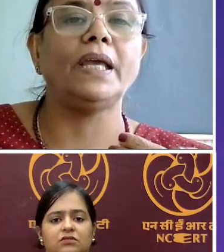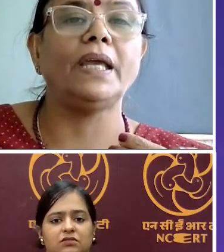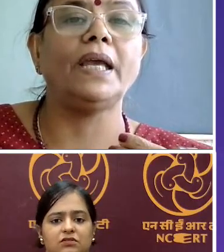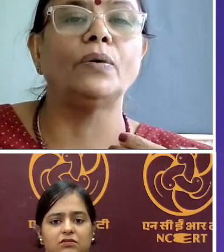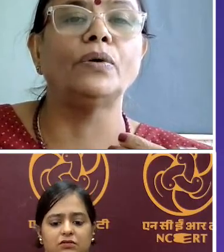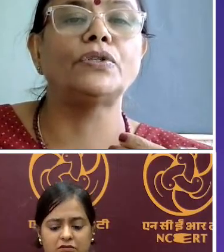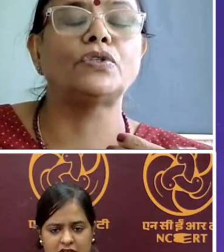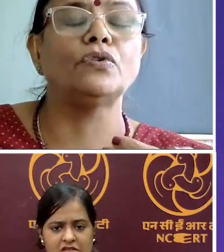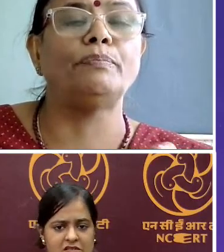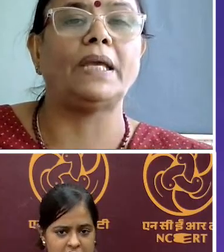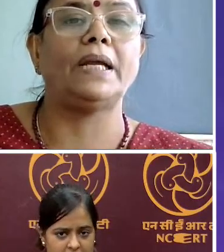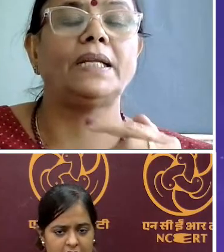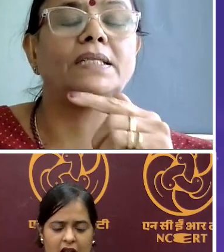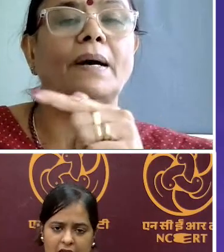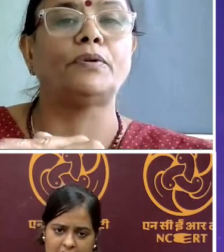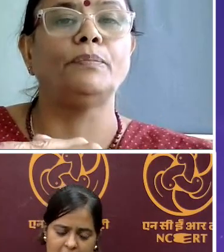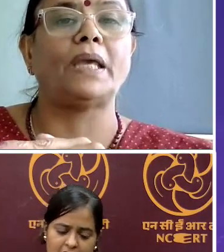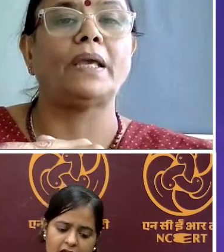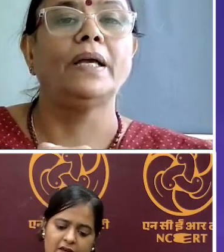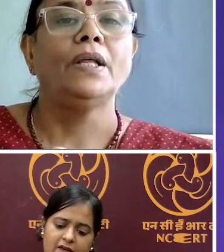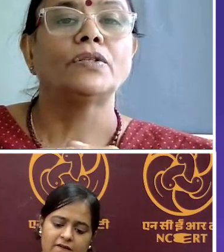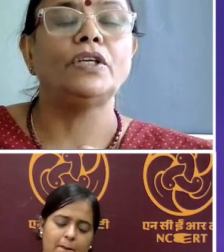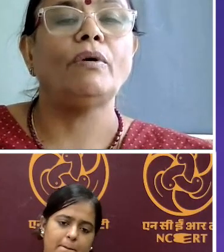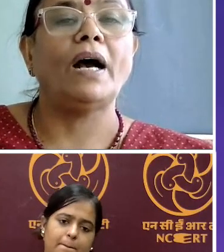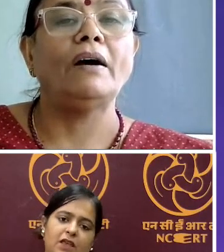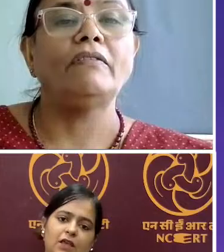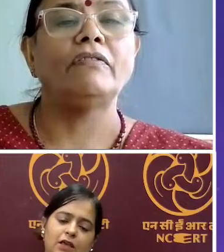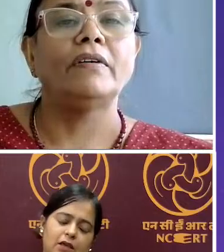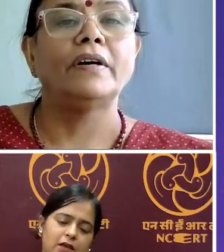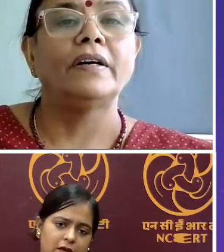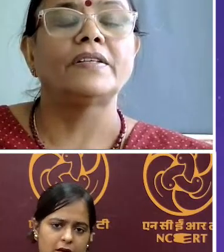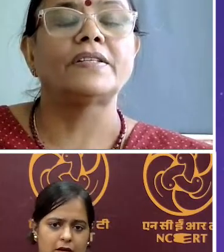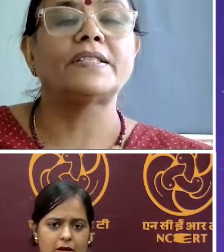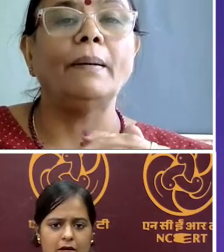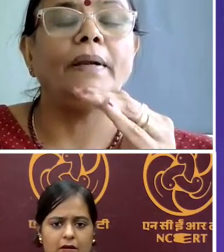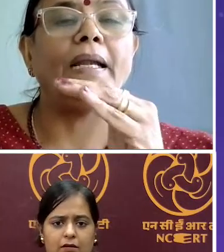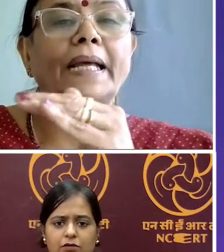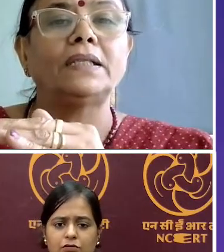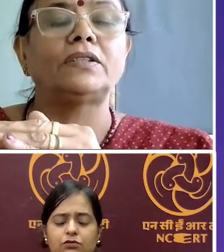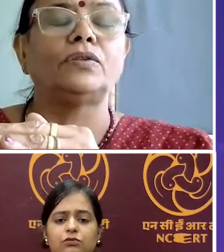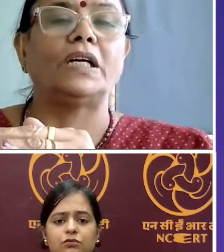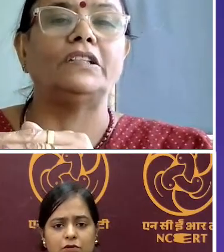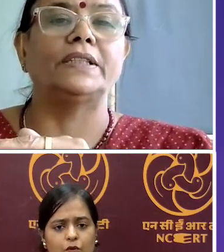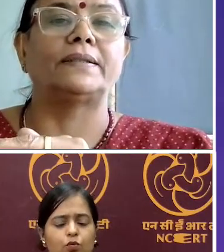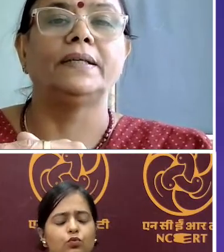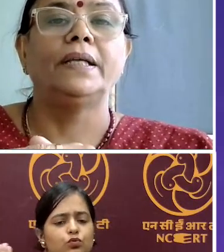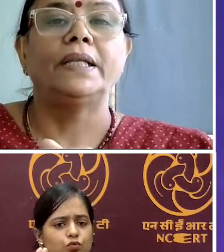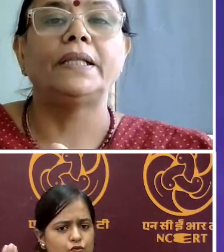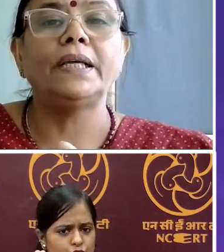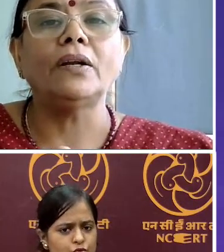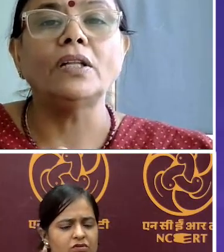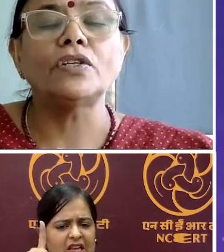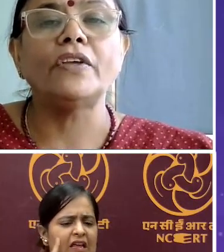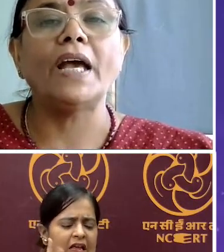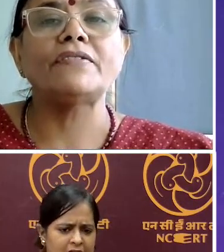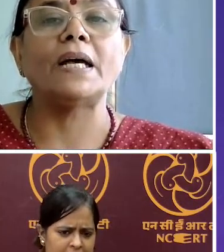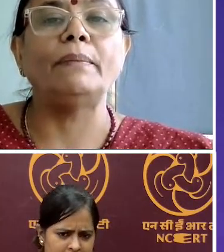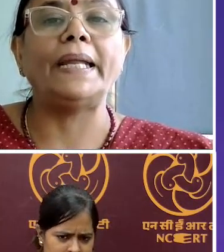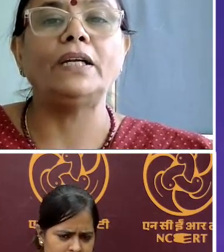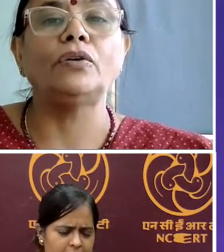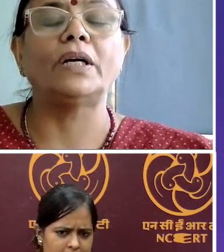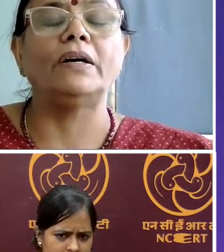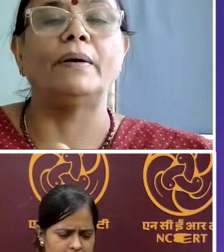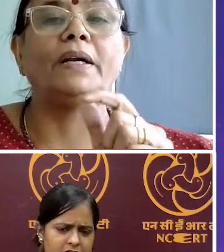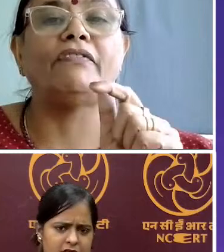from A, goes to B, it is up to B. So you have some length to cover. There also we have